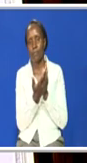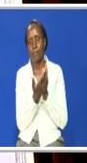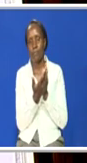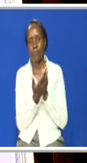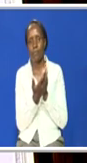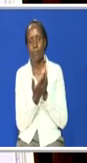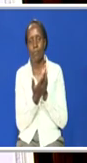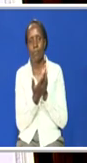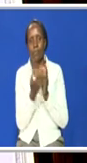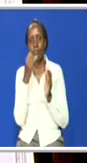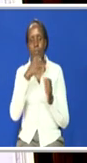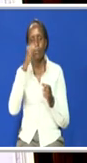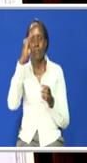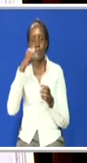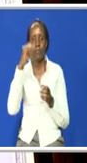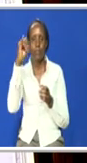You draw